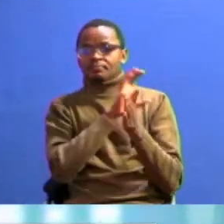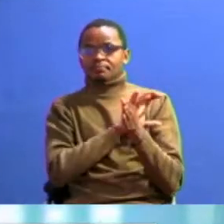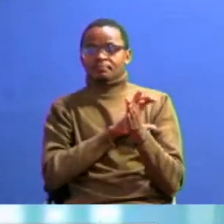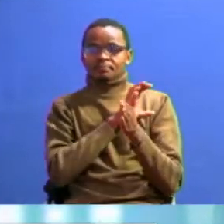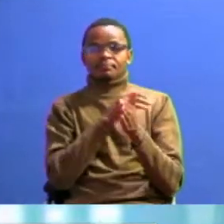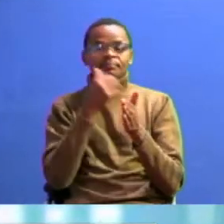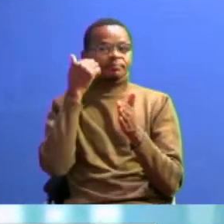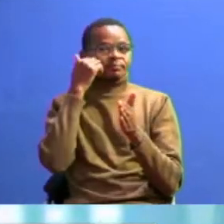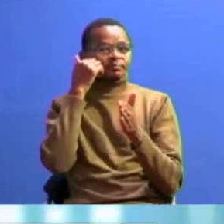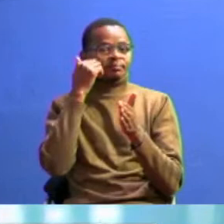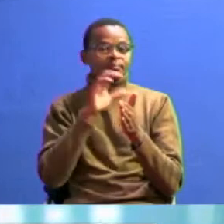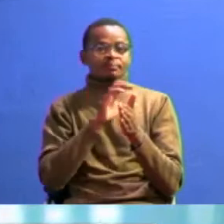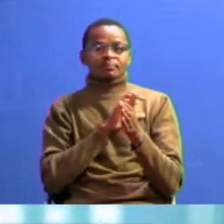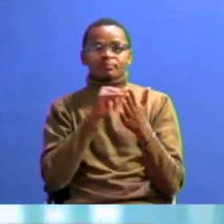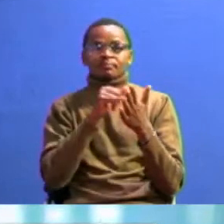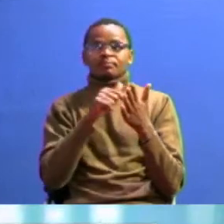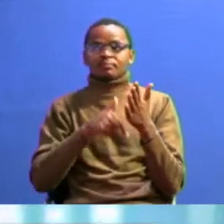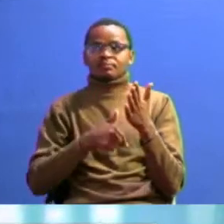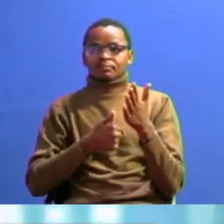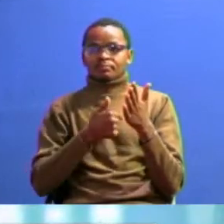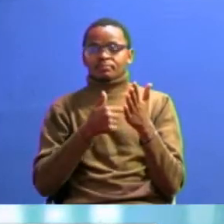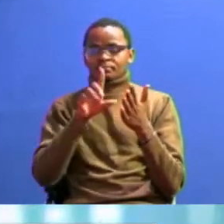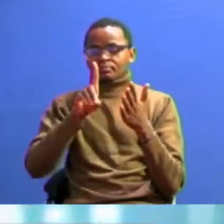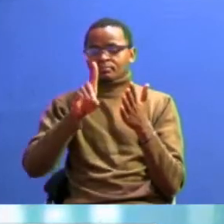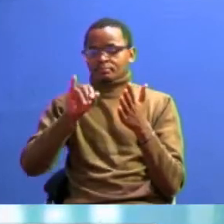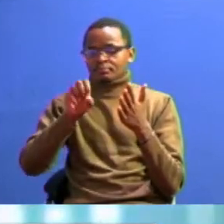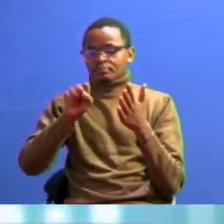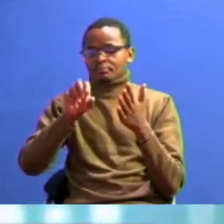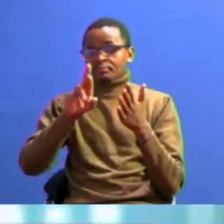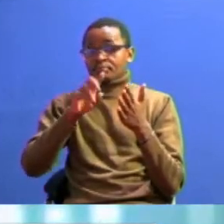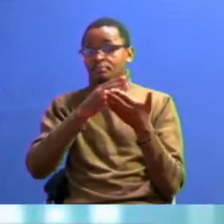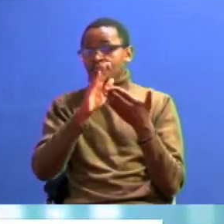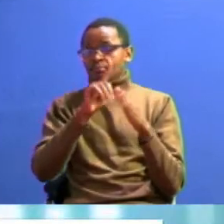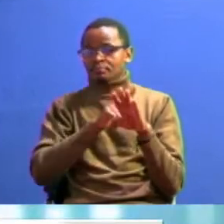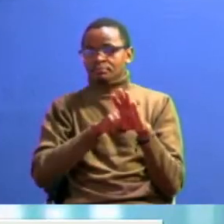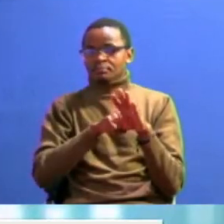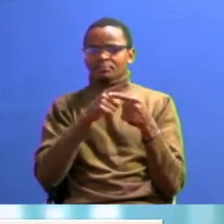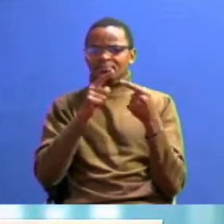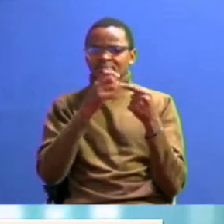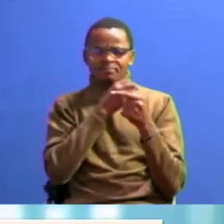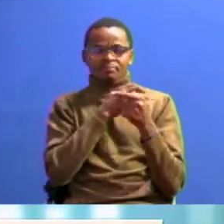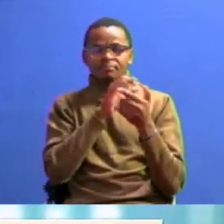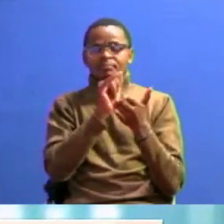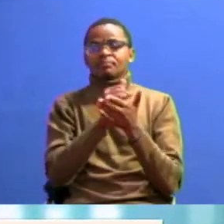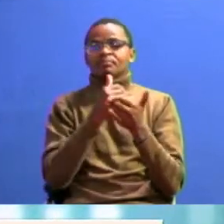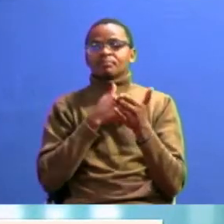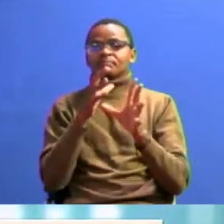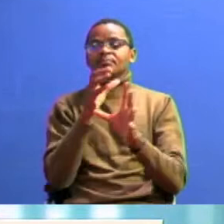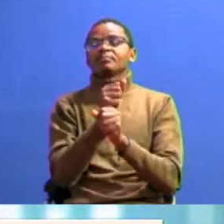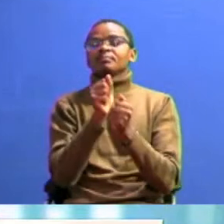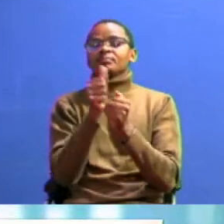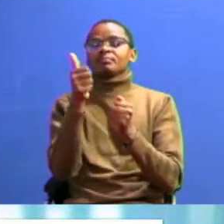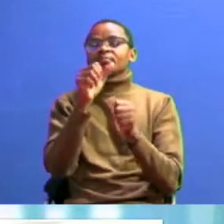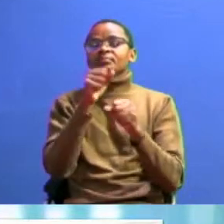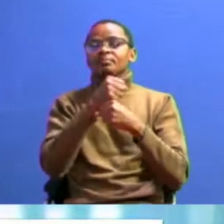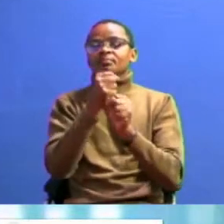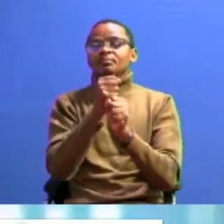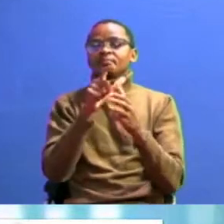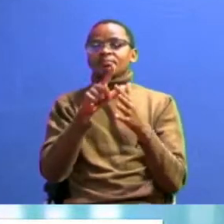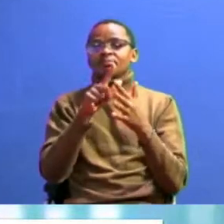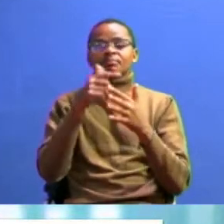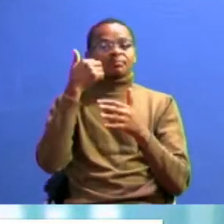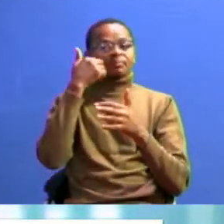disease itself, in what we call anxiety disorders, but sometimes the anxiety that is associated with any form of mental